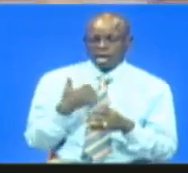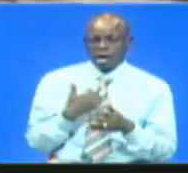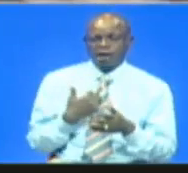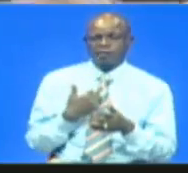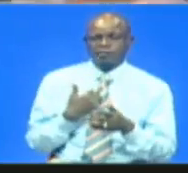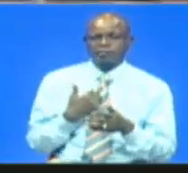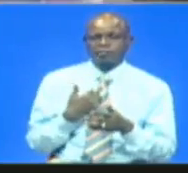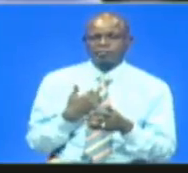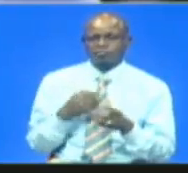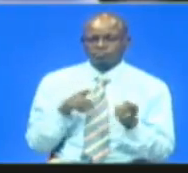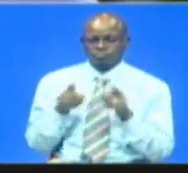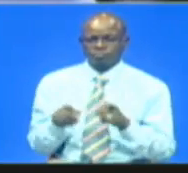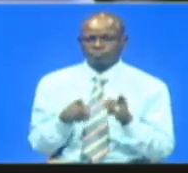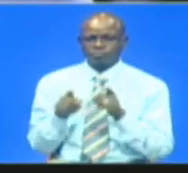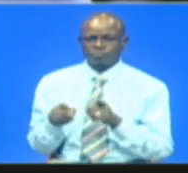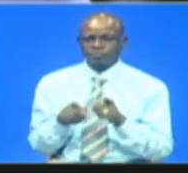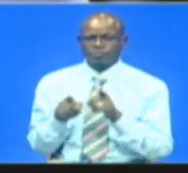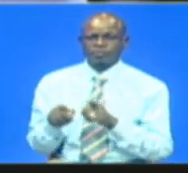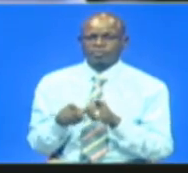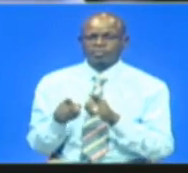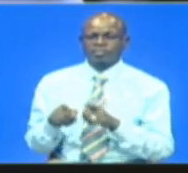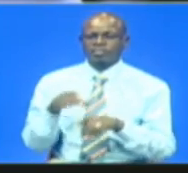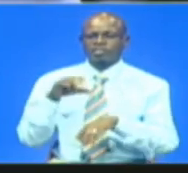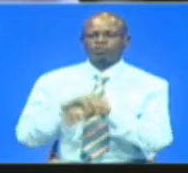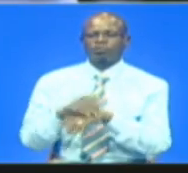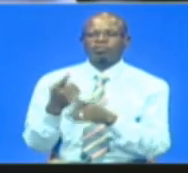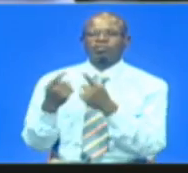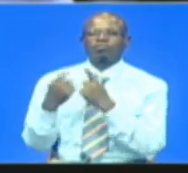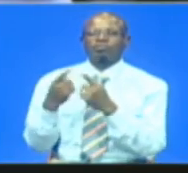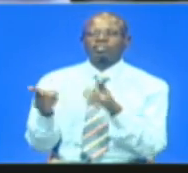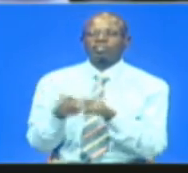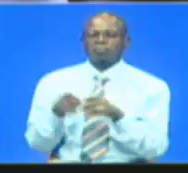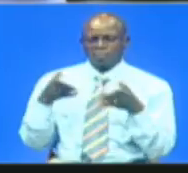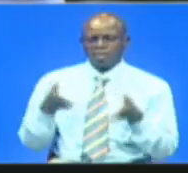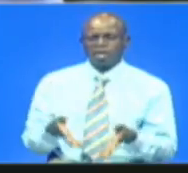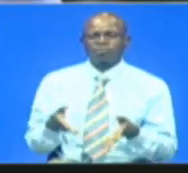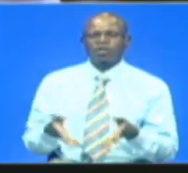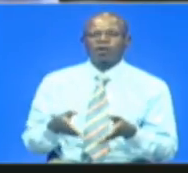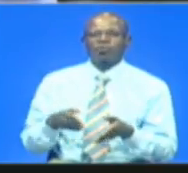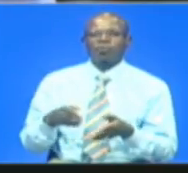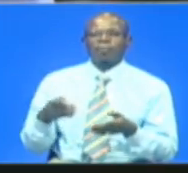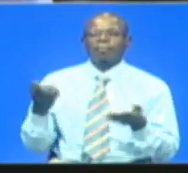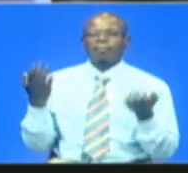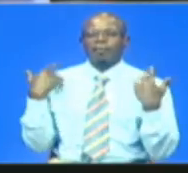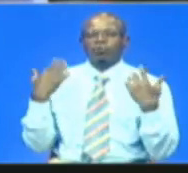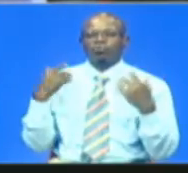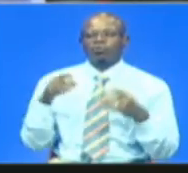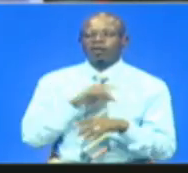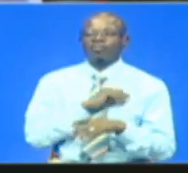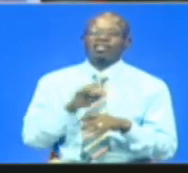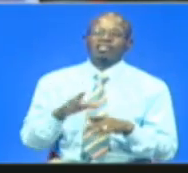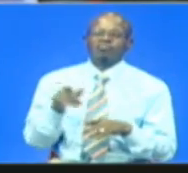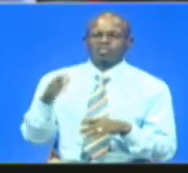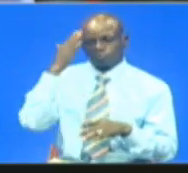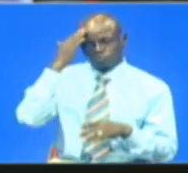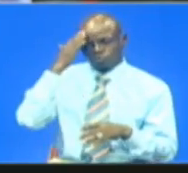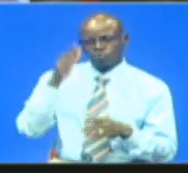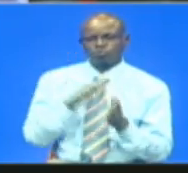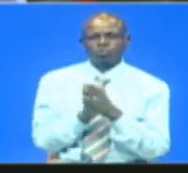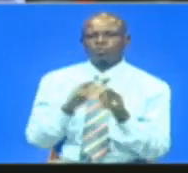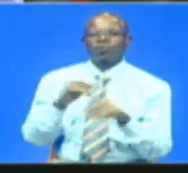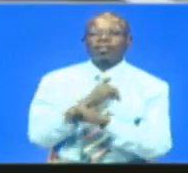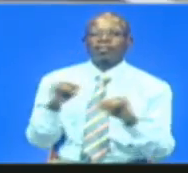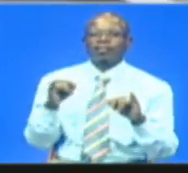his sources, who included current Meru governor Kiraitu Murungi. Ken Mijungu, NTV.